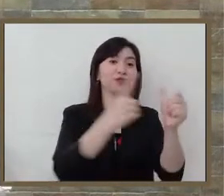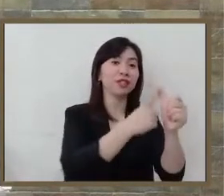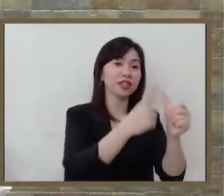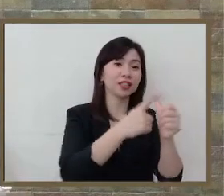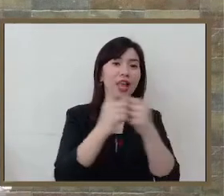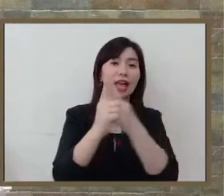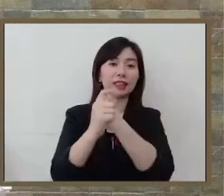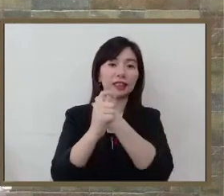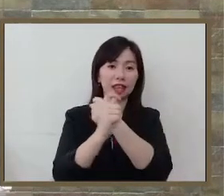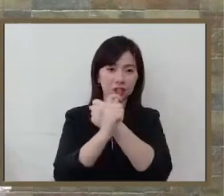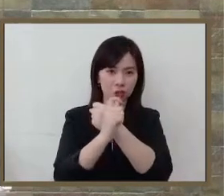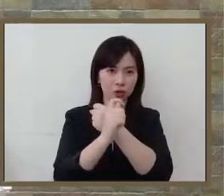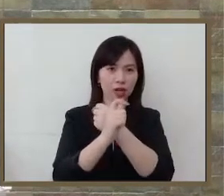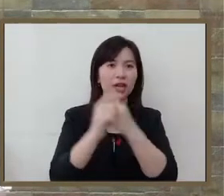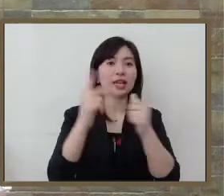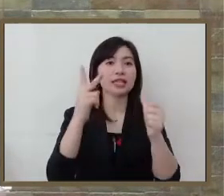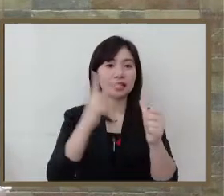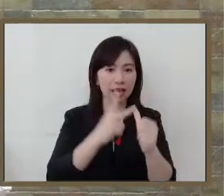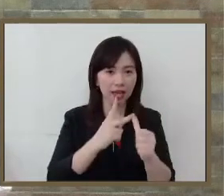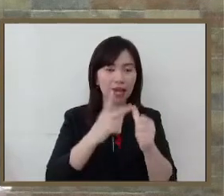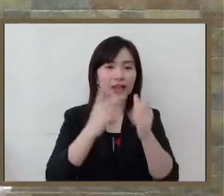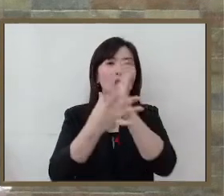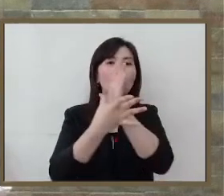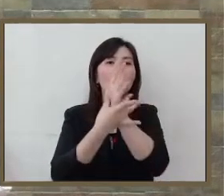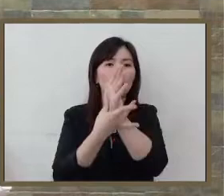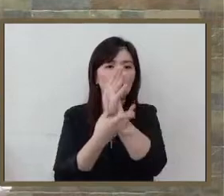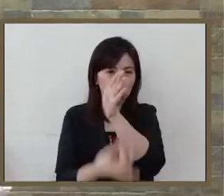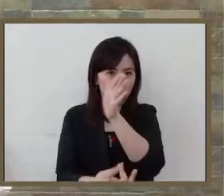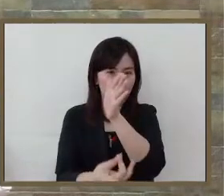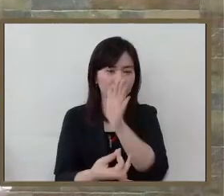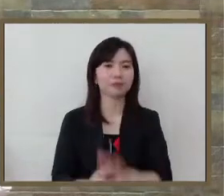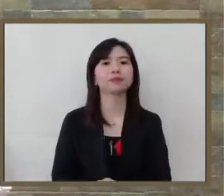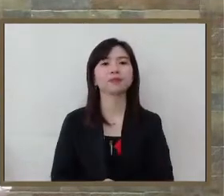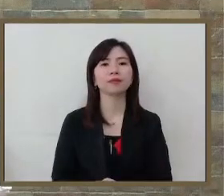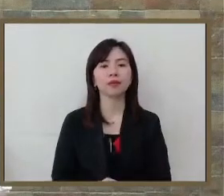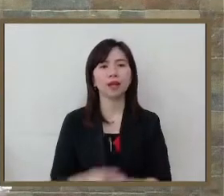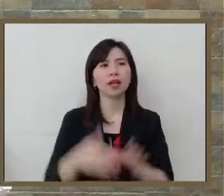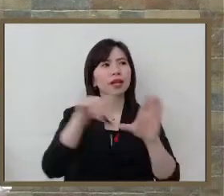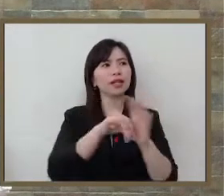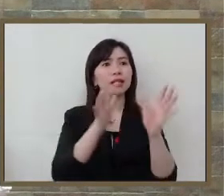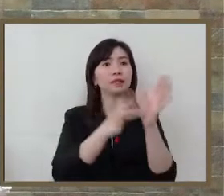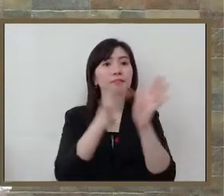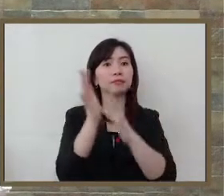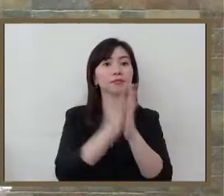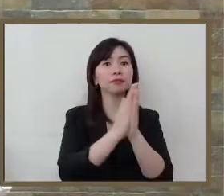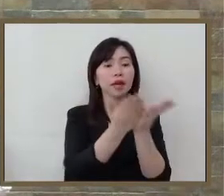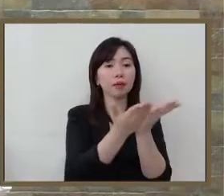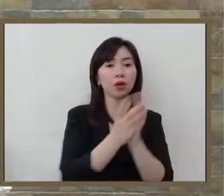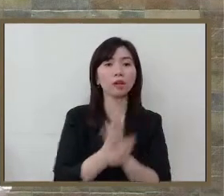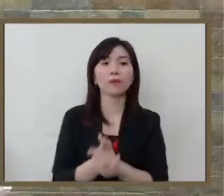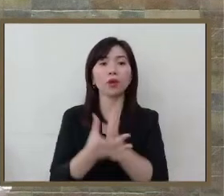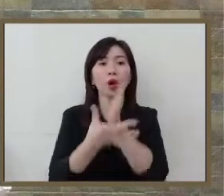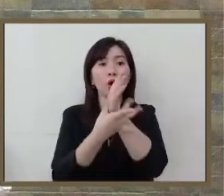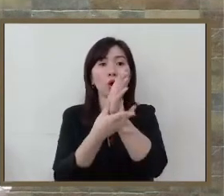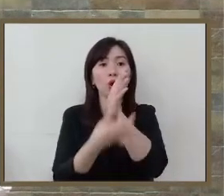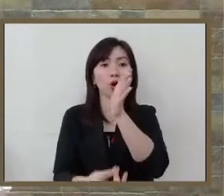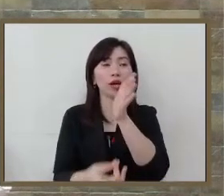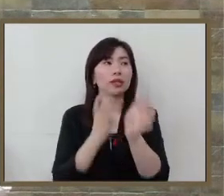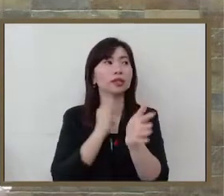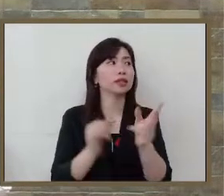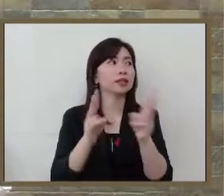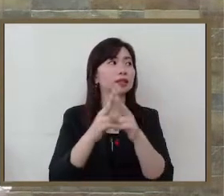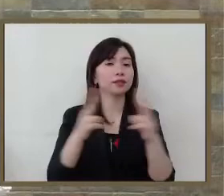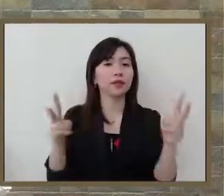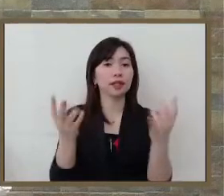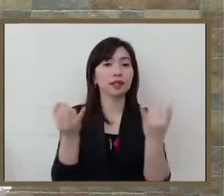oil? During Bible times, oil is very important. It's simple. Ito po ang ginagamit ng mga priest to anoint